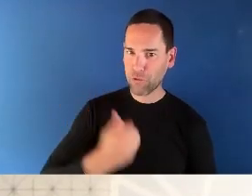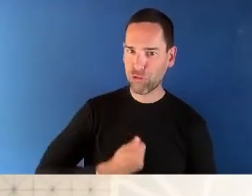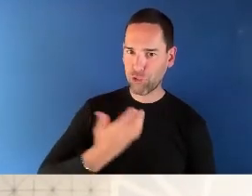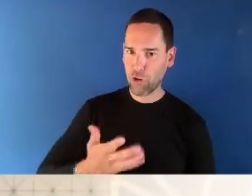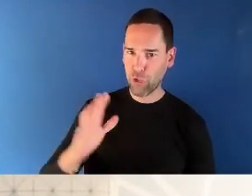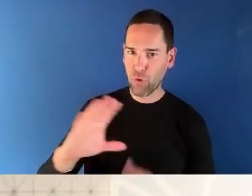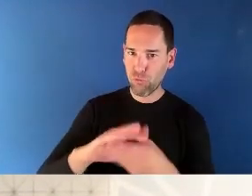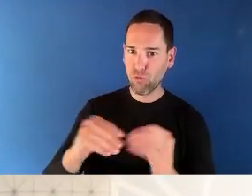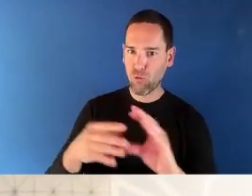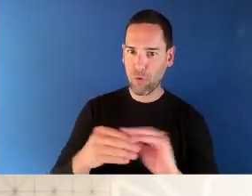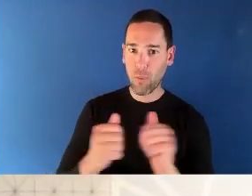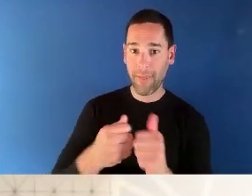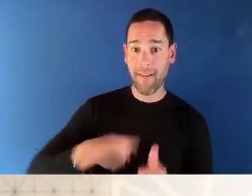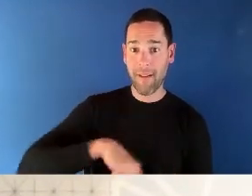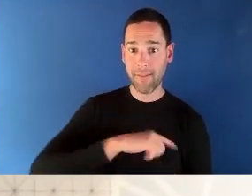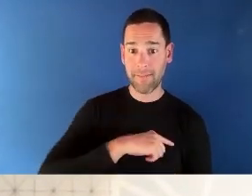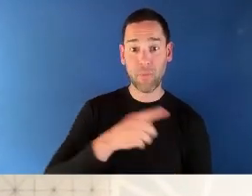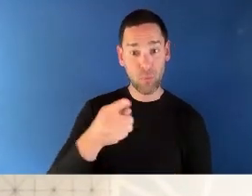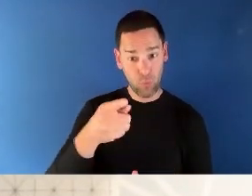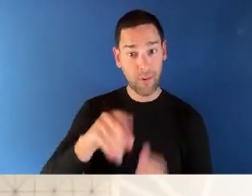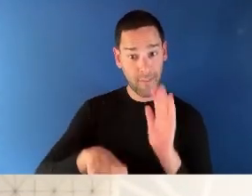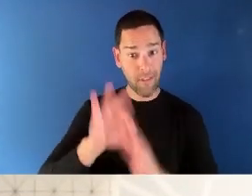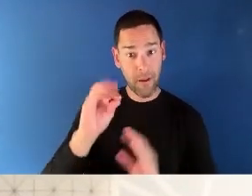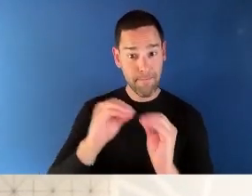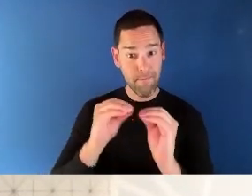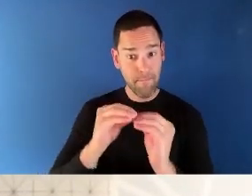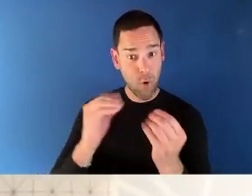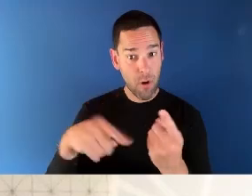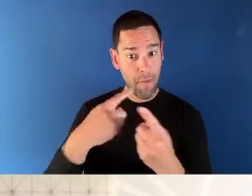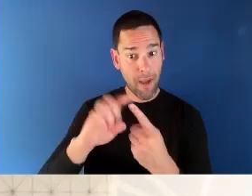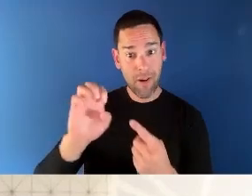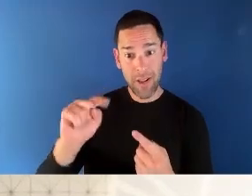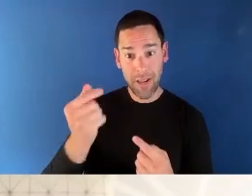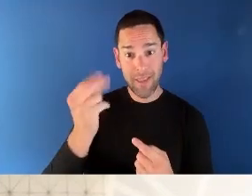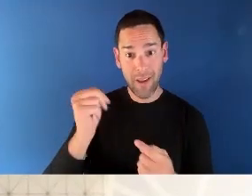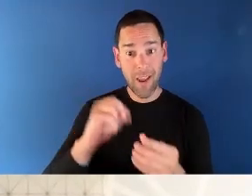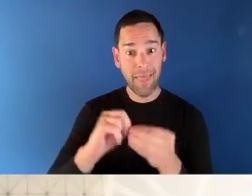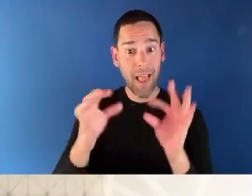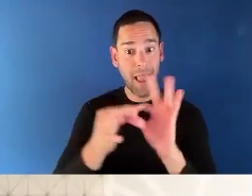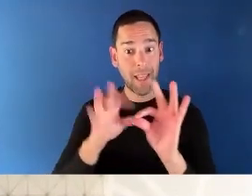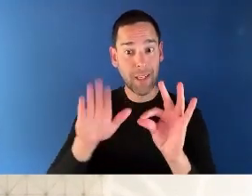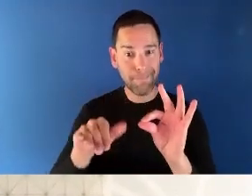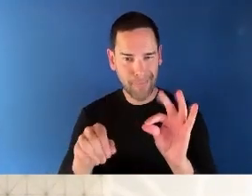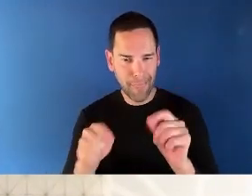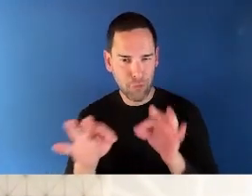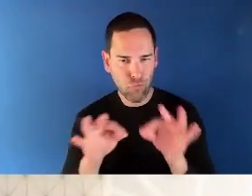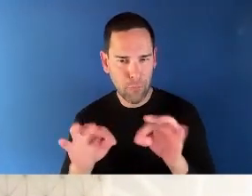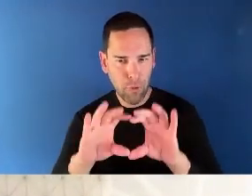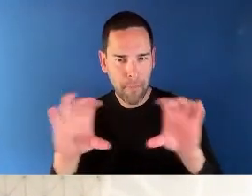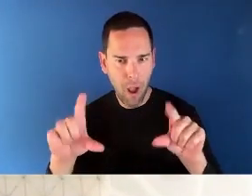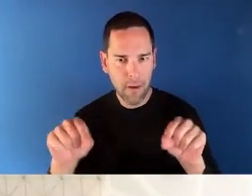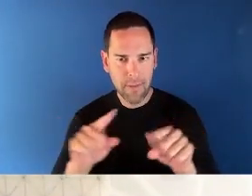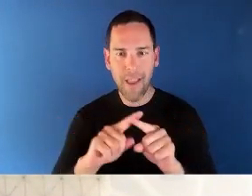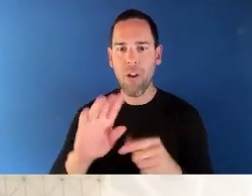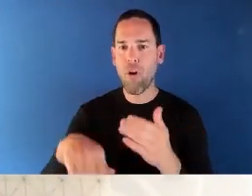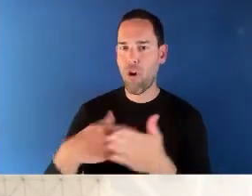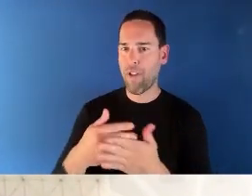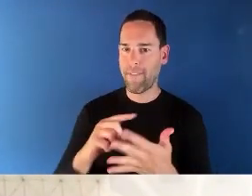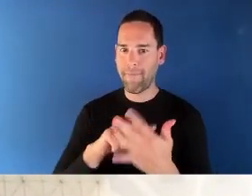find out more about Ethan in the link in the description, and also more about all of the organizations that came together to allow this award to